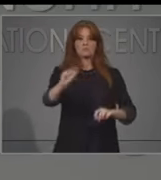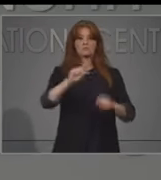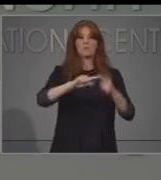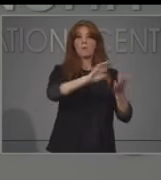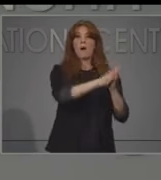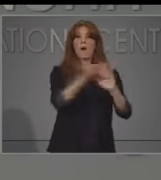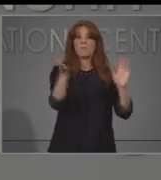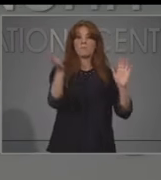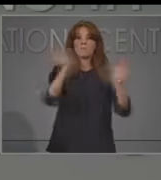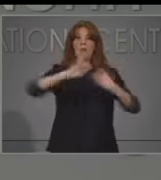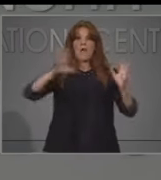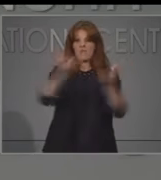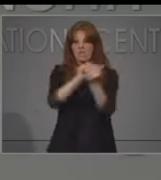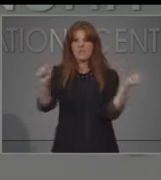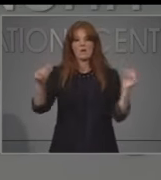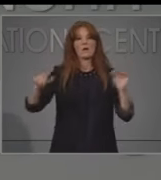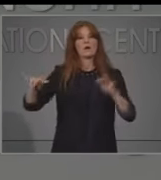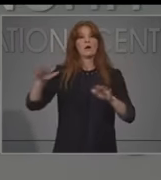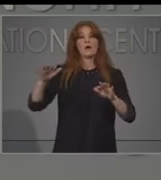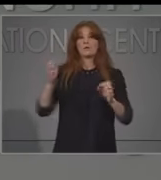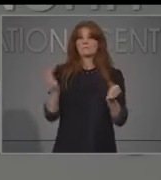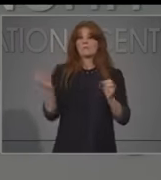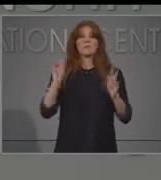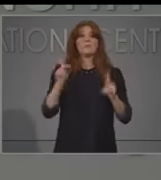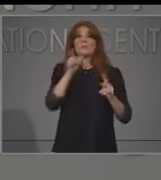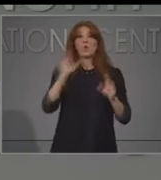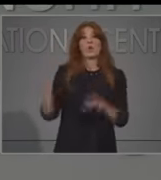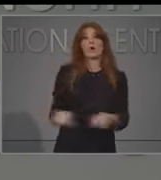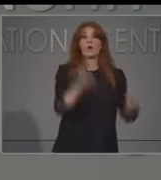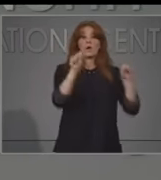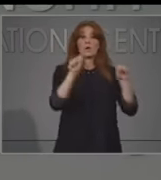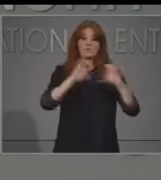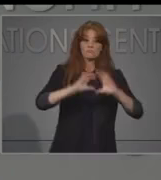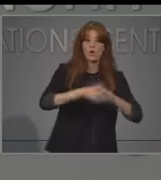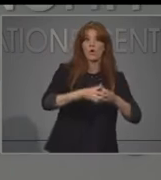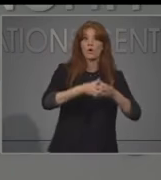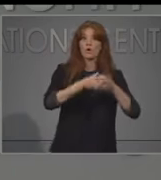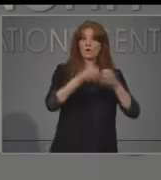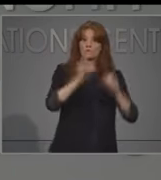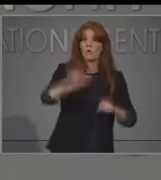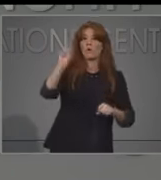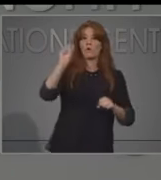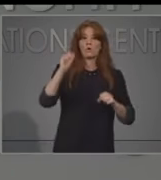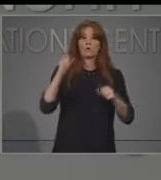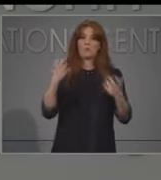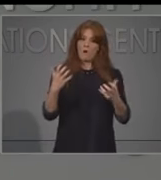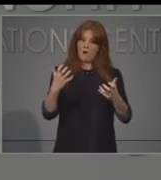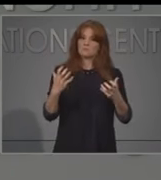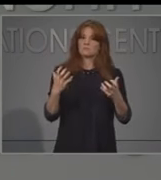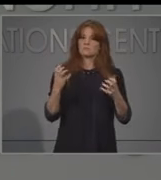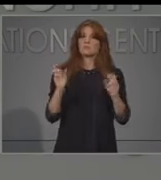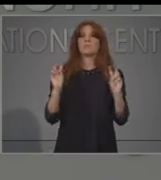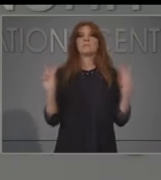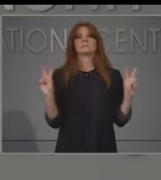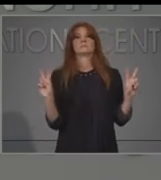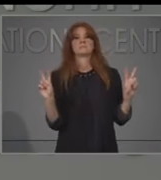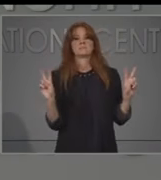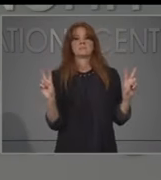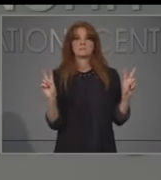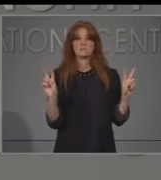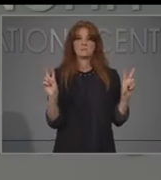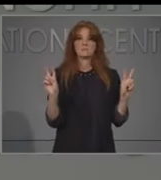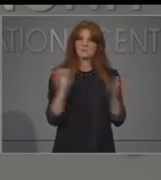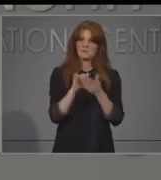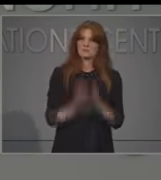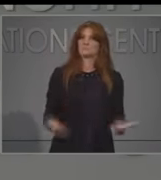many of the organizers of these protests very much want these protests to stay peaceful, and that's